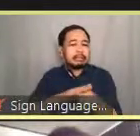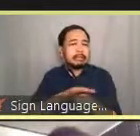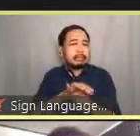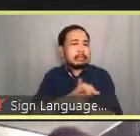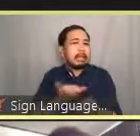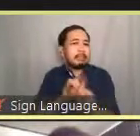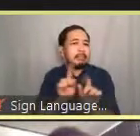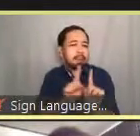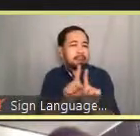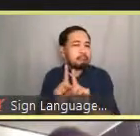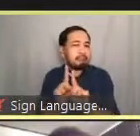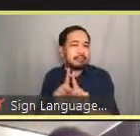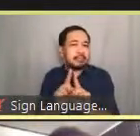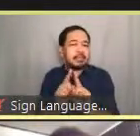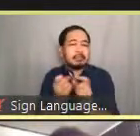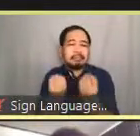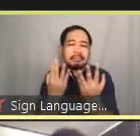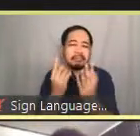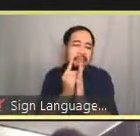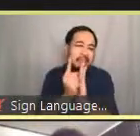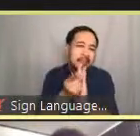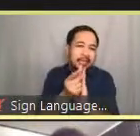also